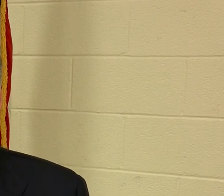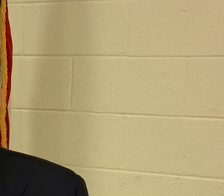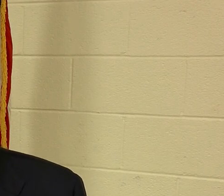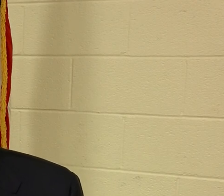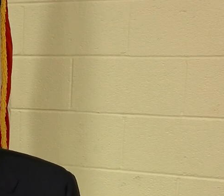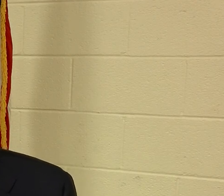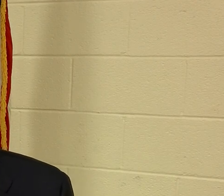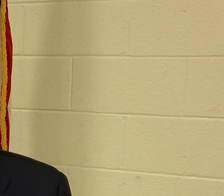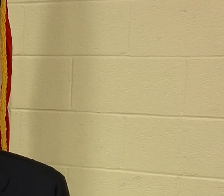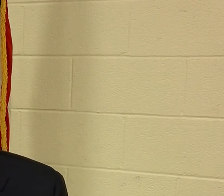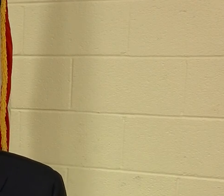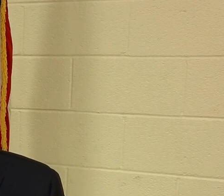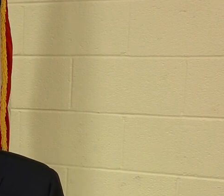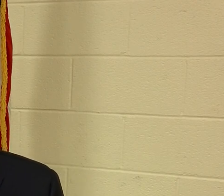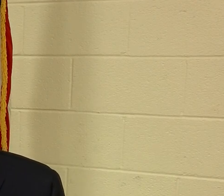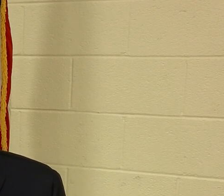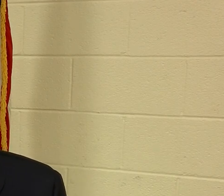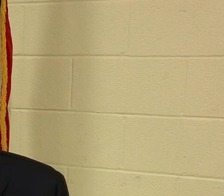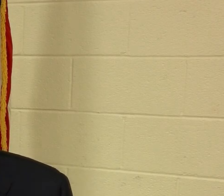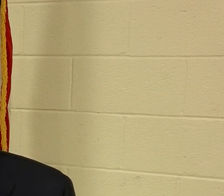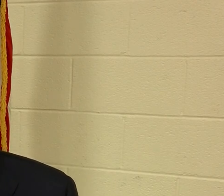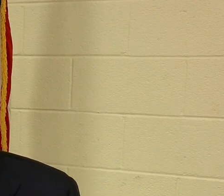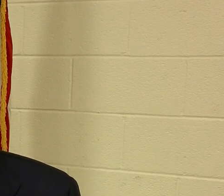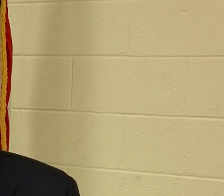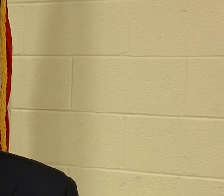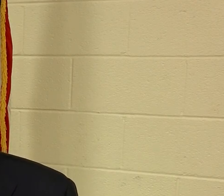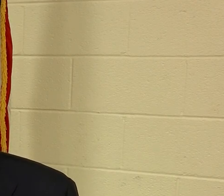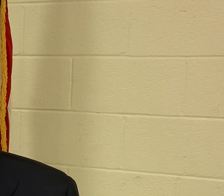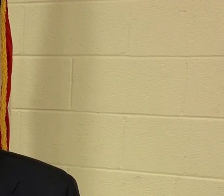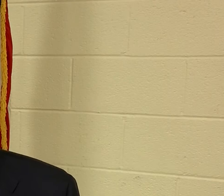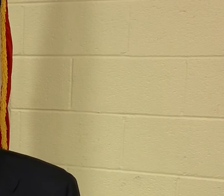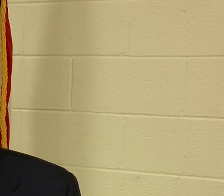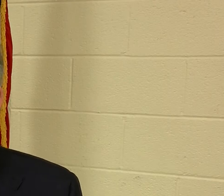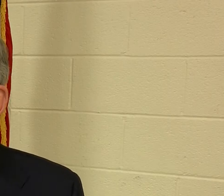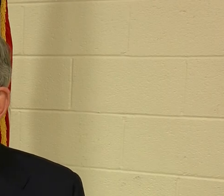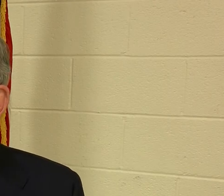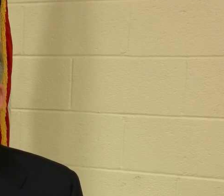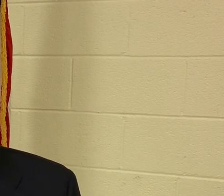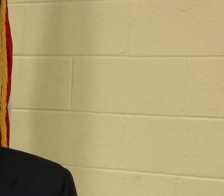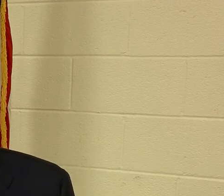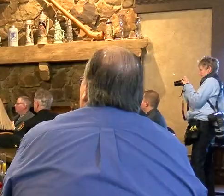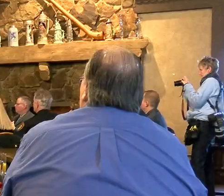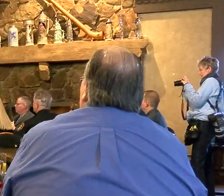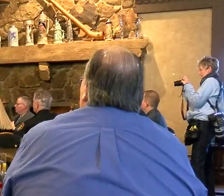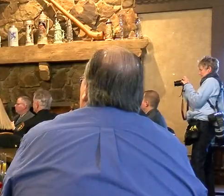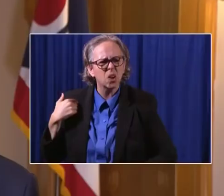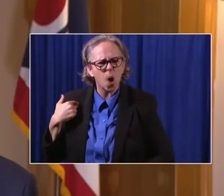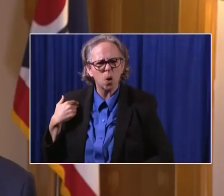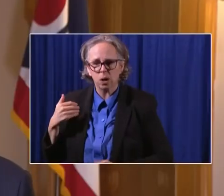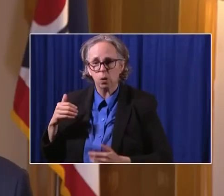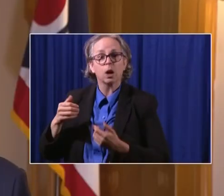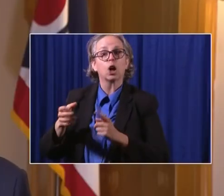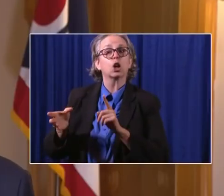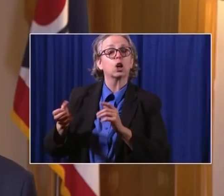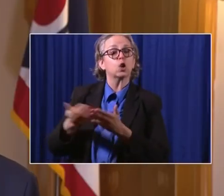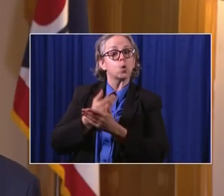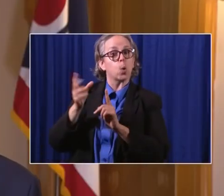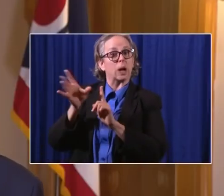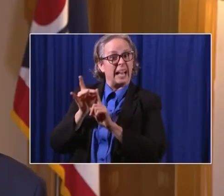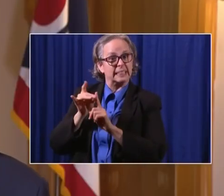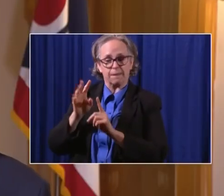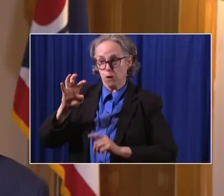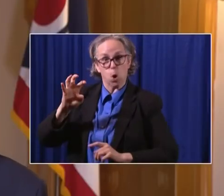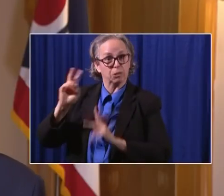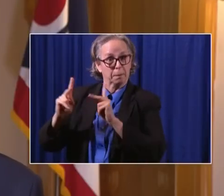its rulemaking authority. And he claims DeWine intimidated, coerced, and caused serious public inconvenience, alarm, and fear by placing Ohioans